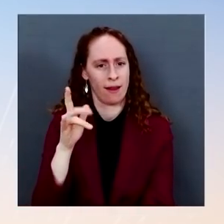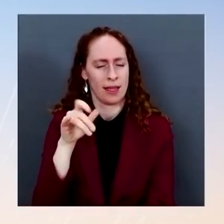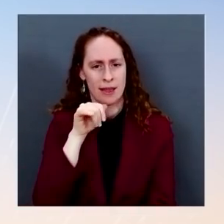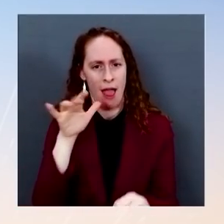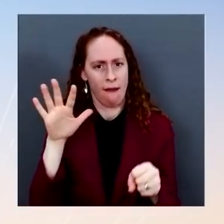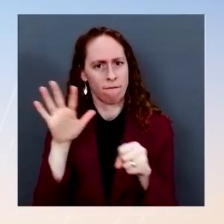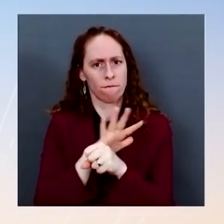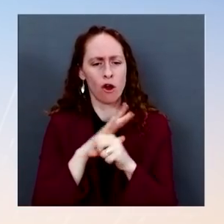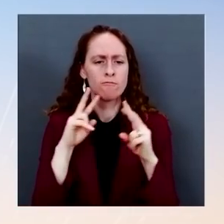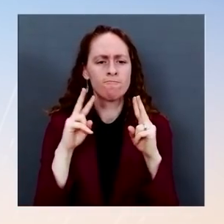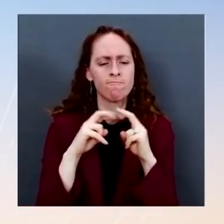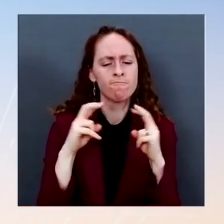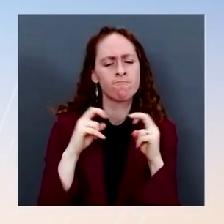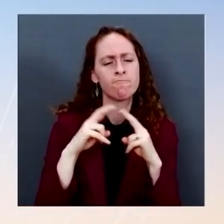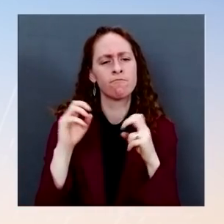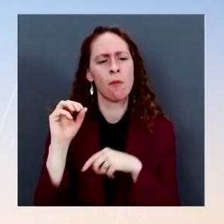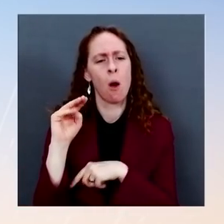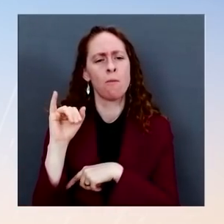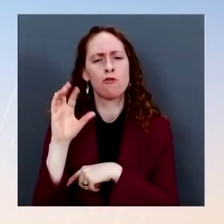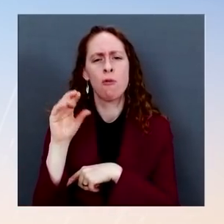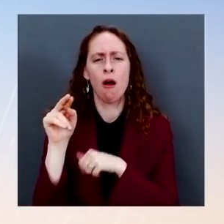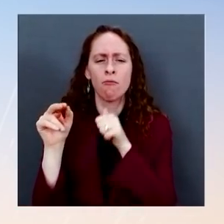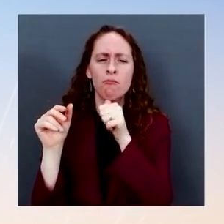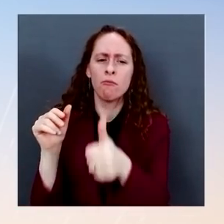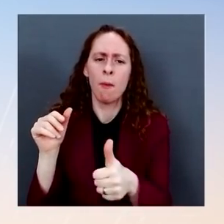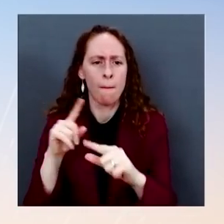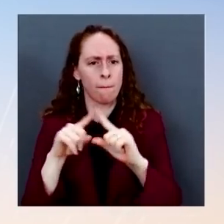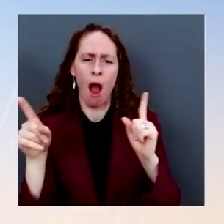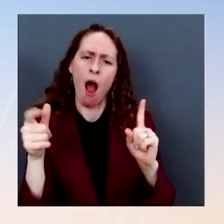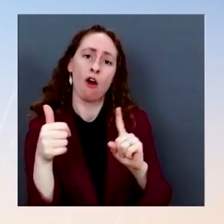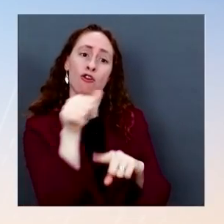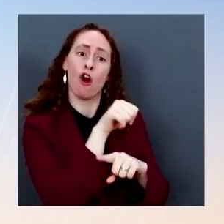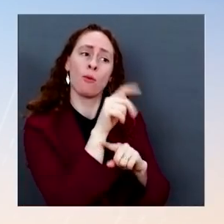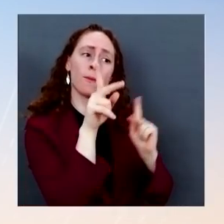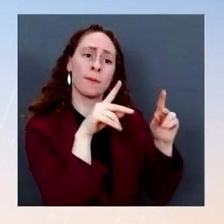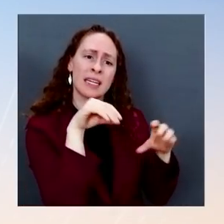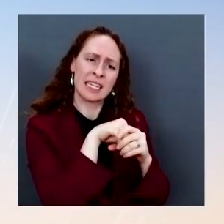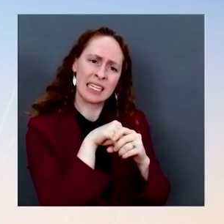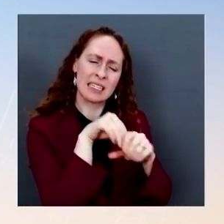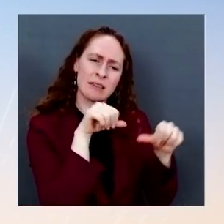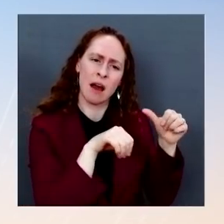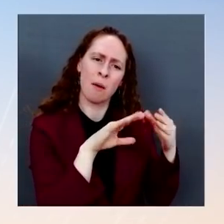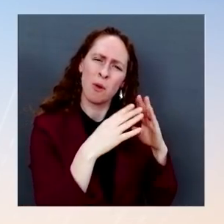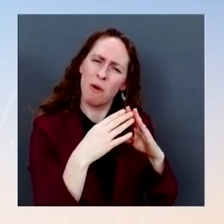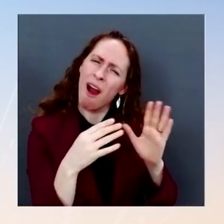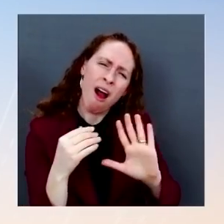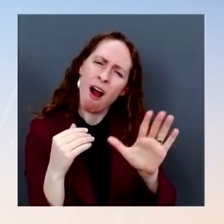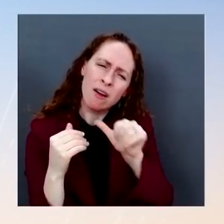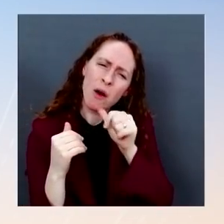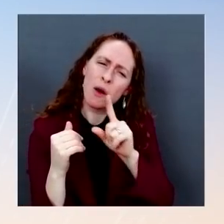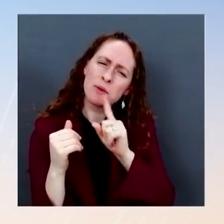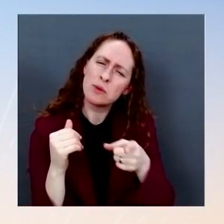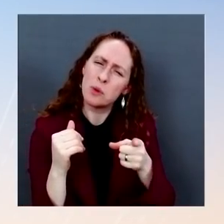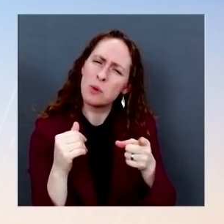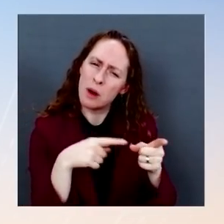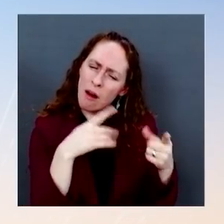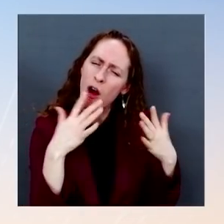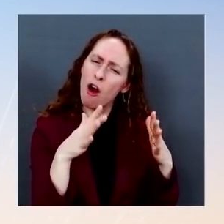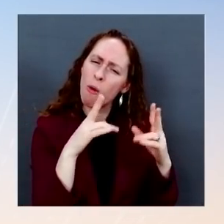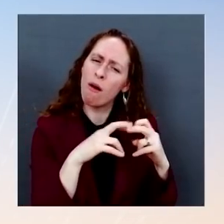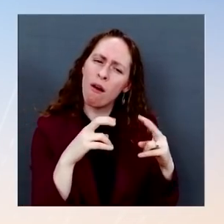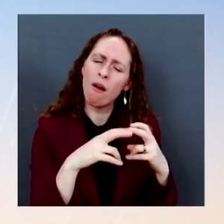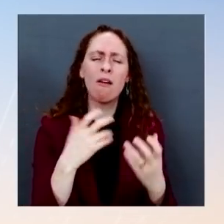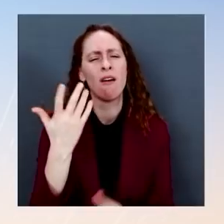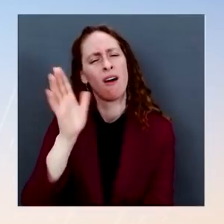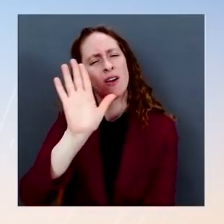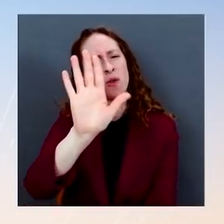What should we do? And then the second one, I'm sorry, I'll ask you after. Go ahead. Absolutely, Colin. Well, let me first say that the president, as you noted, will be addressing the American